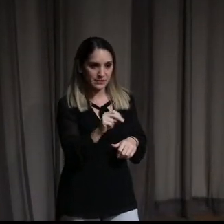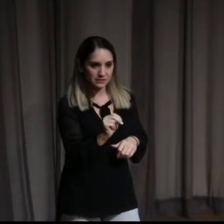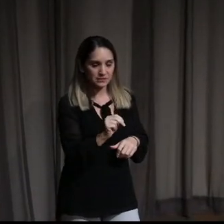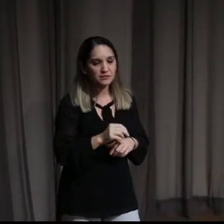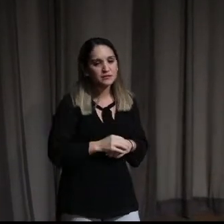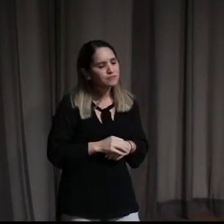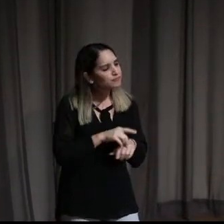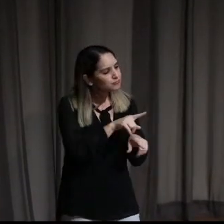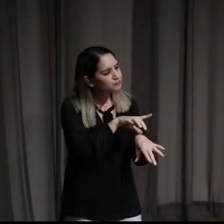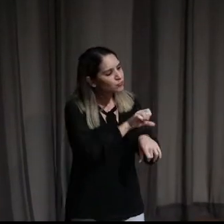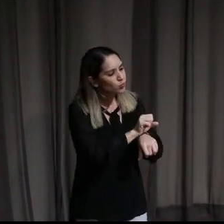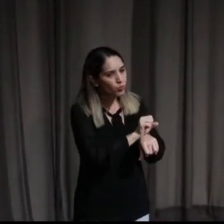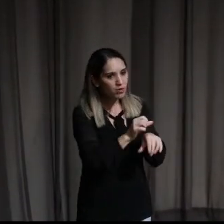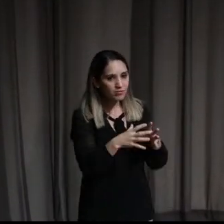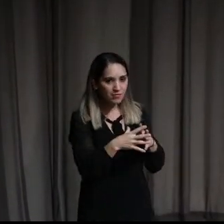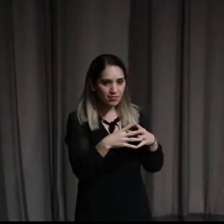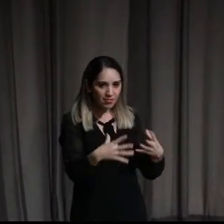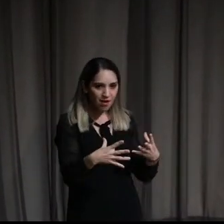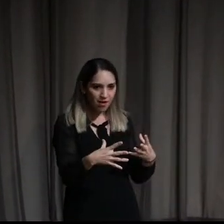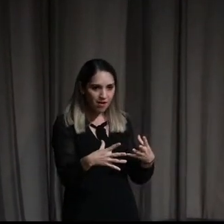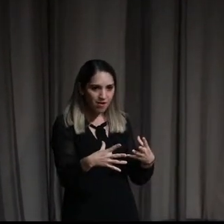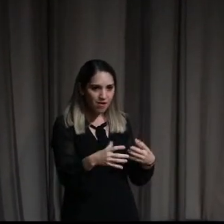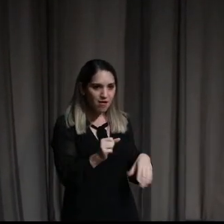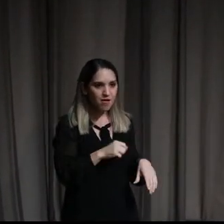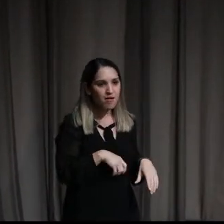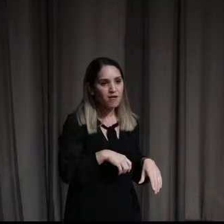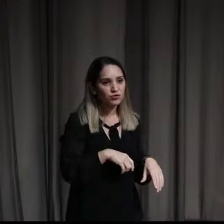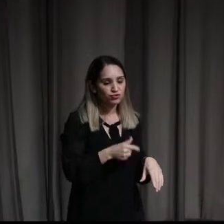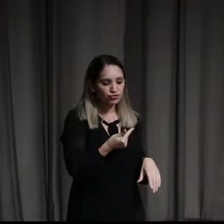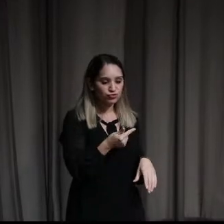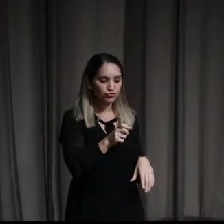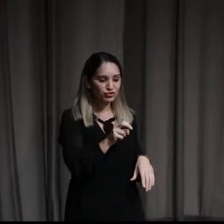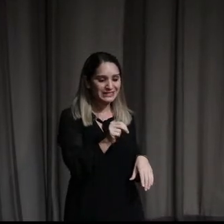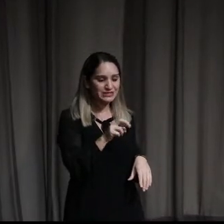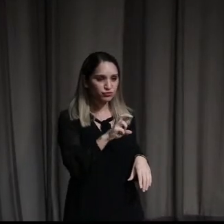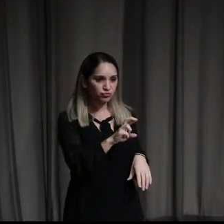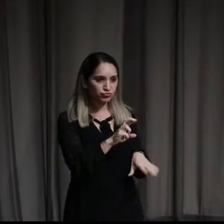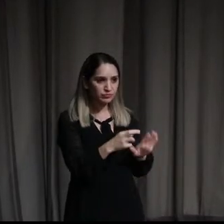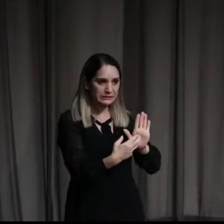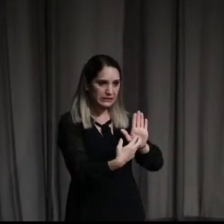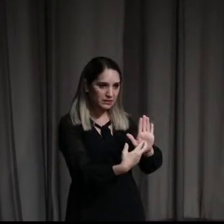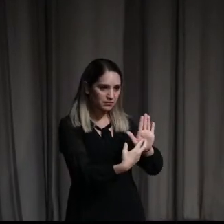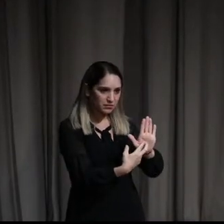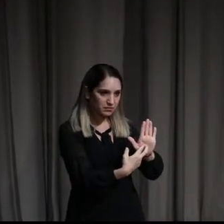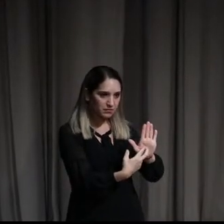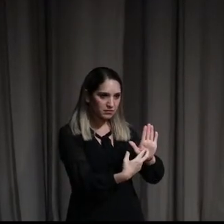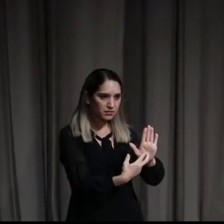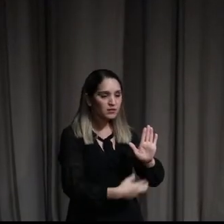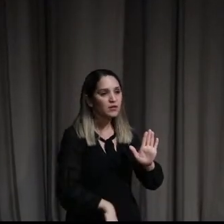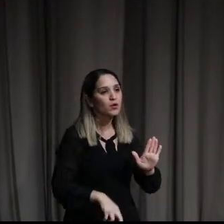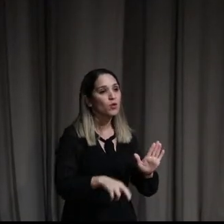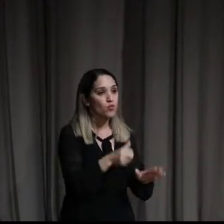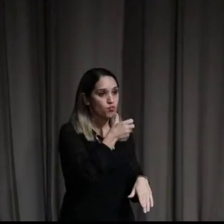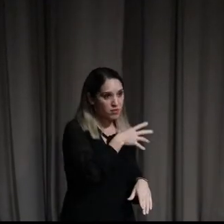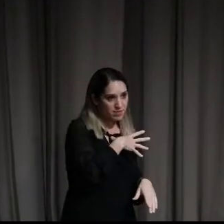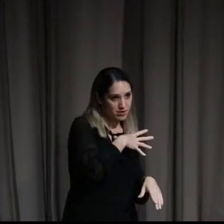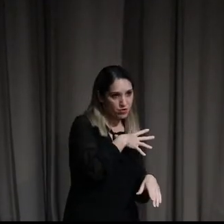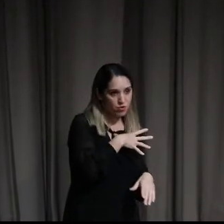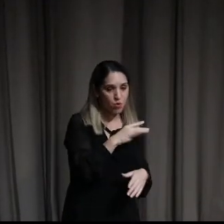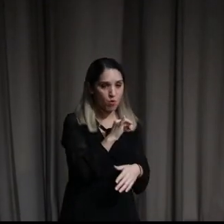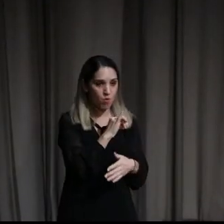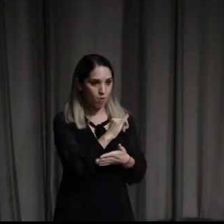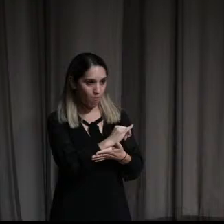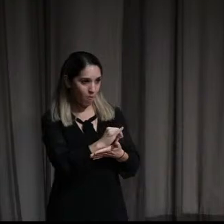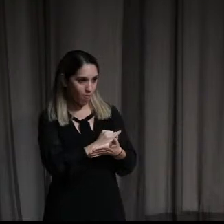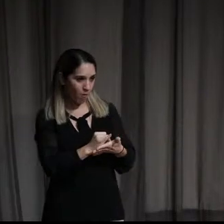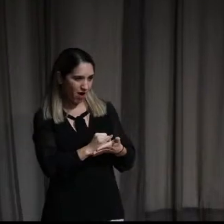of work with gender representation in Cuban art. And so I toss the first question to you, which